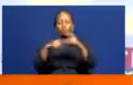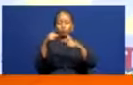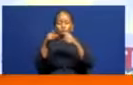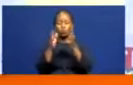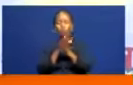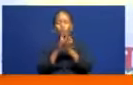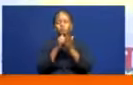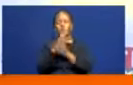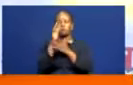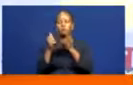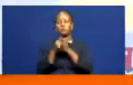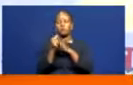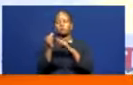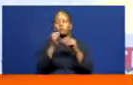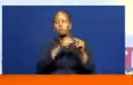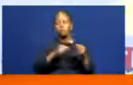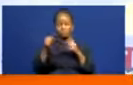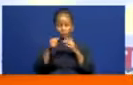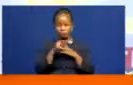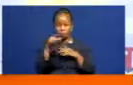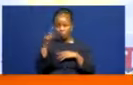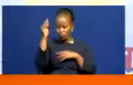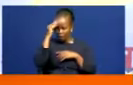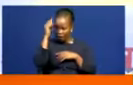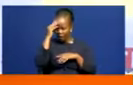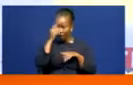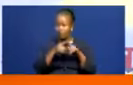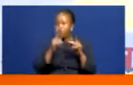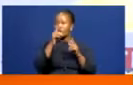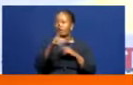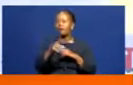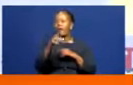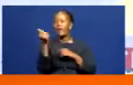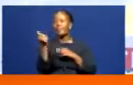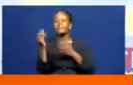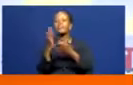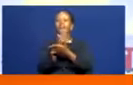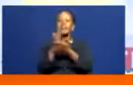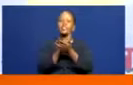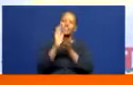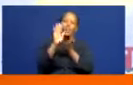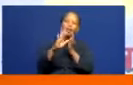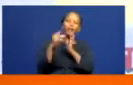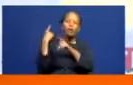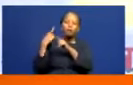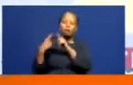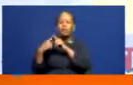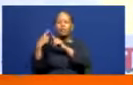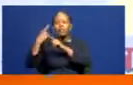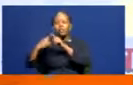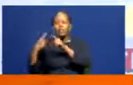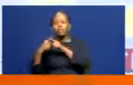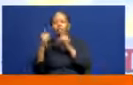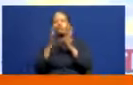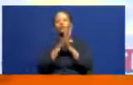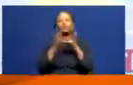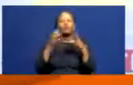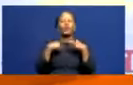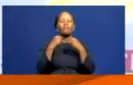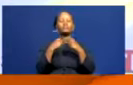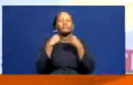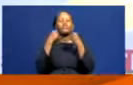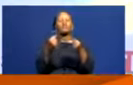peers. Learn from each other, share your experiences, and build strong networks of